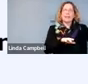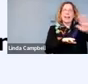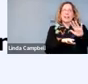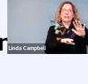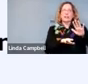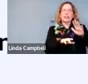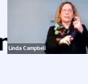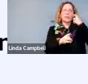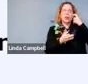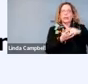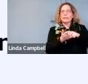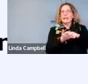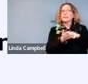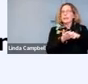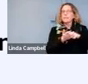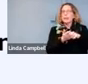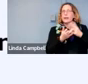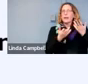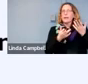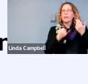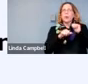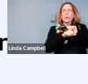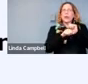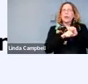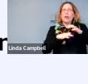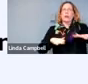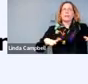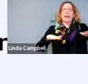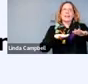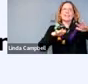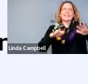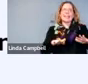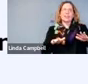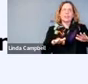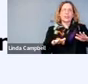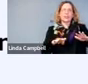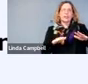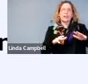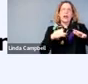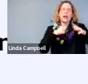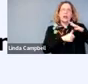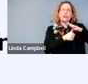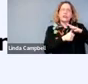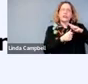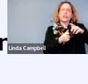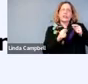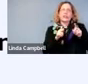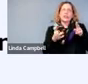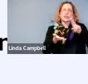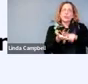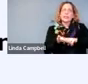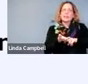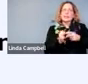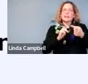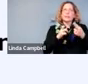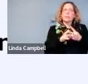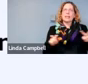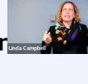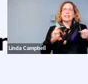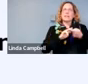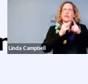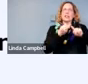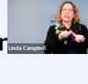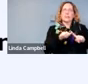we work across Mi'kma'ki, Konazgumgak, and Beskodomagat, and we work under